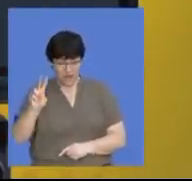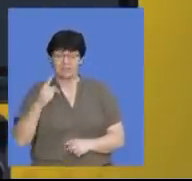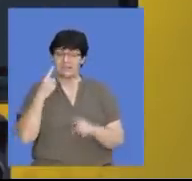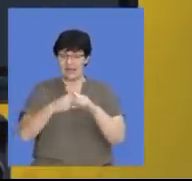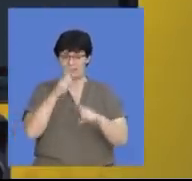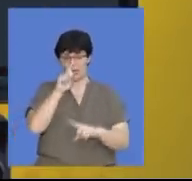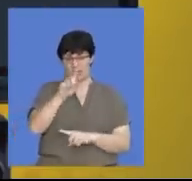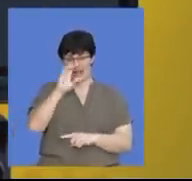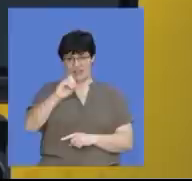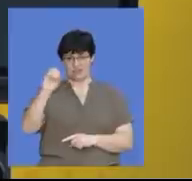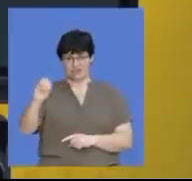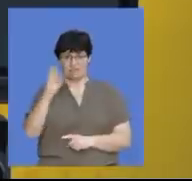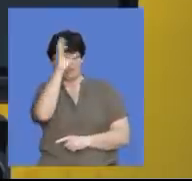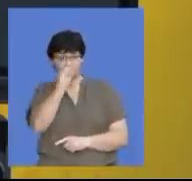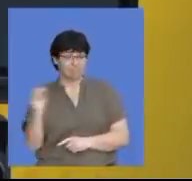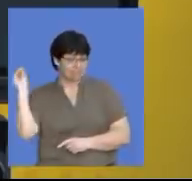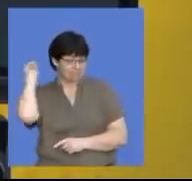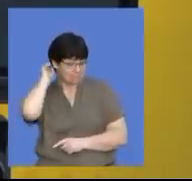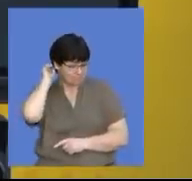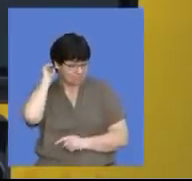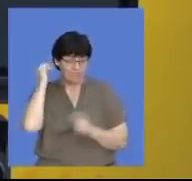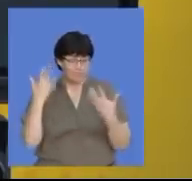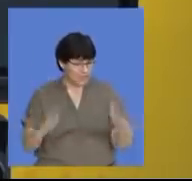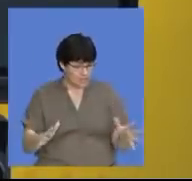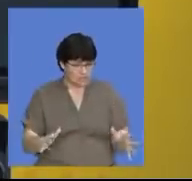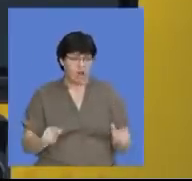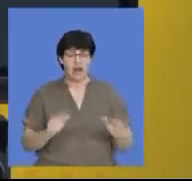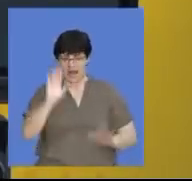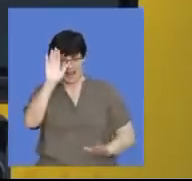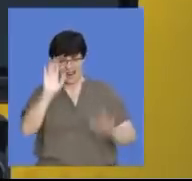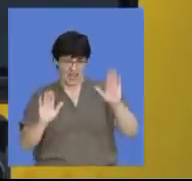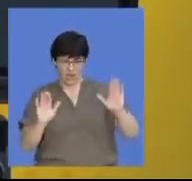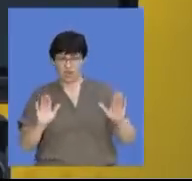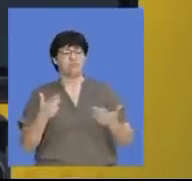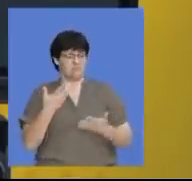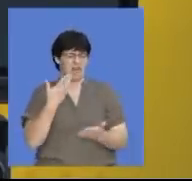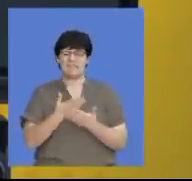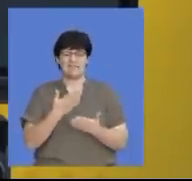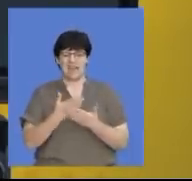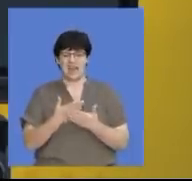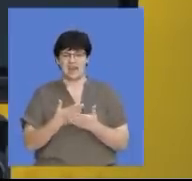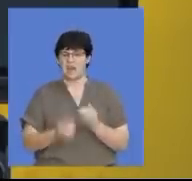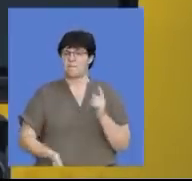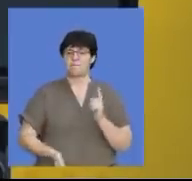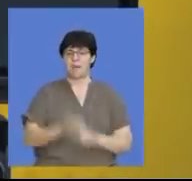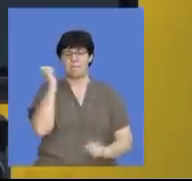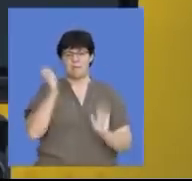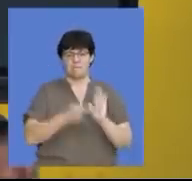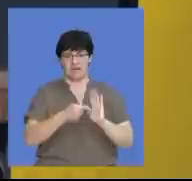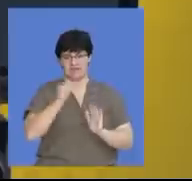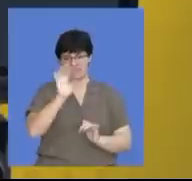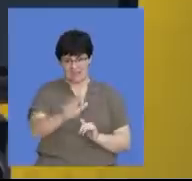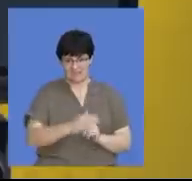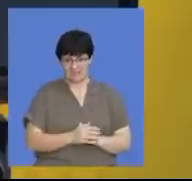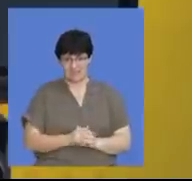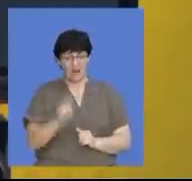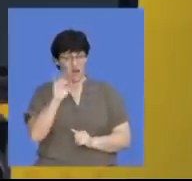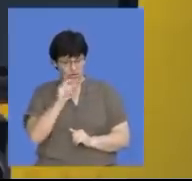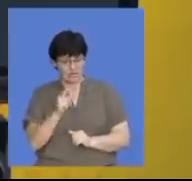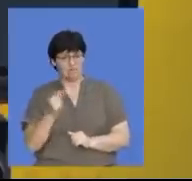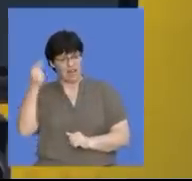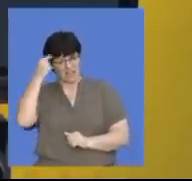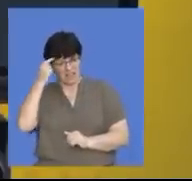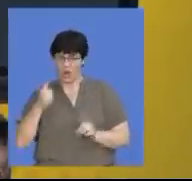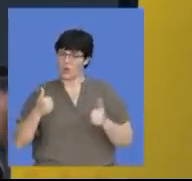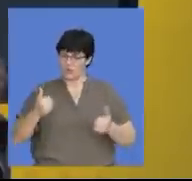100. Once you remember this, you put out a layout that will enable you to get the full 5 marks. Luri, I think we're